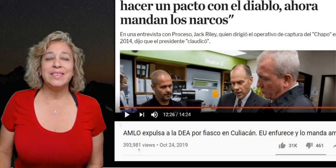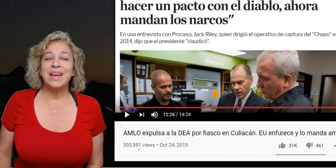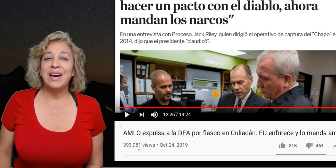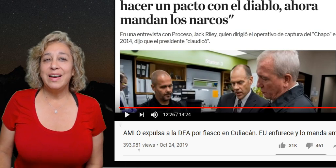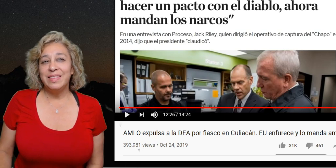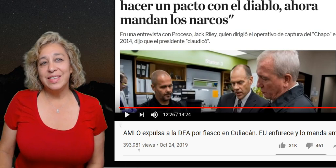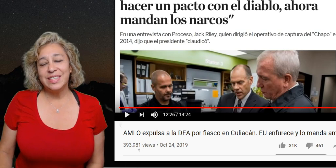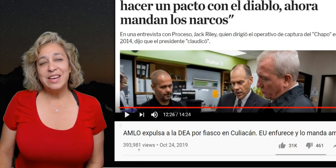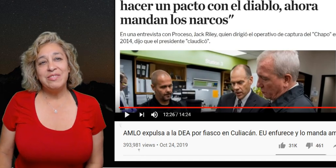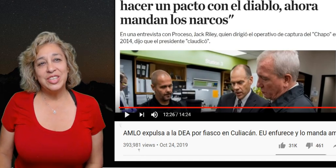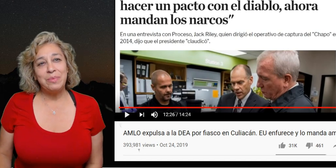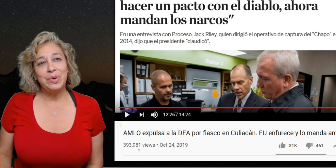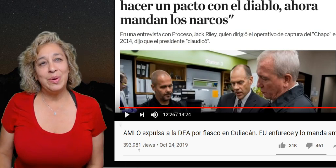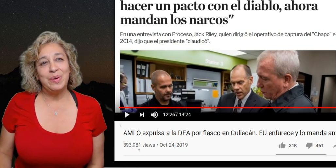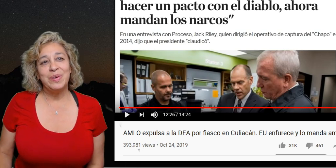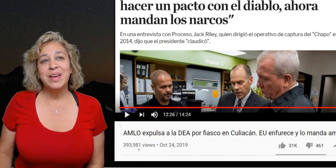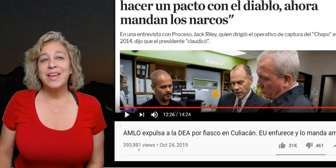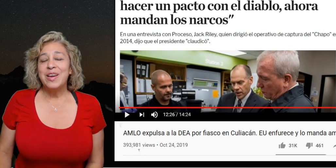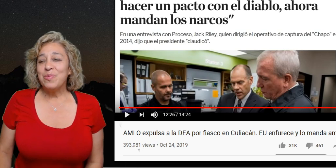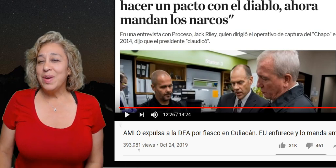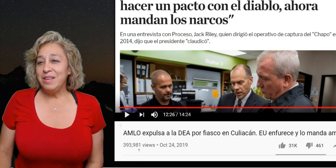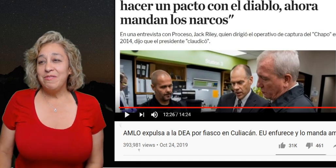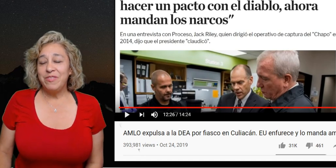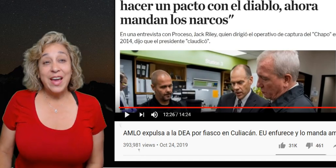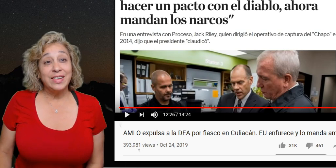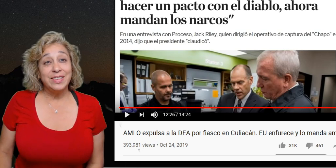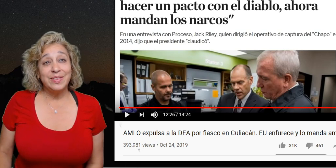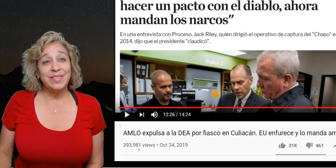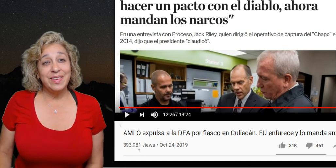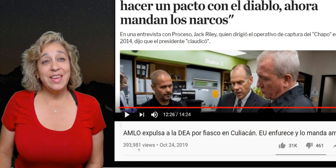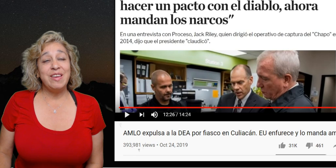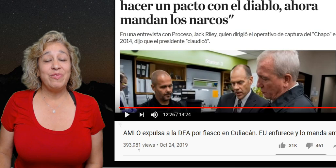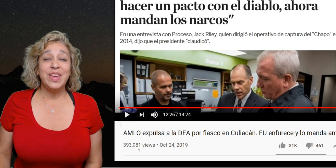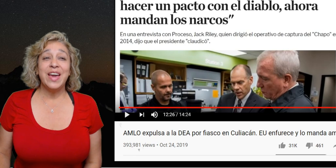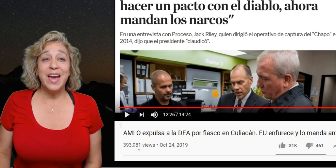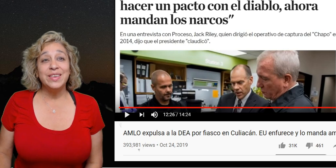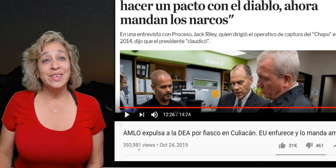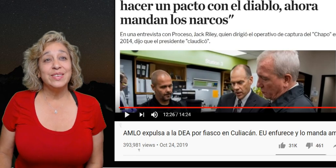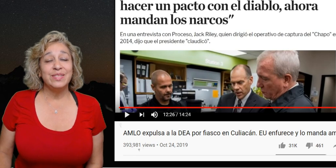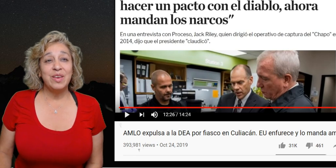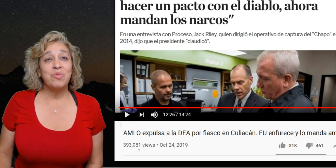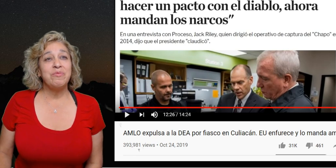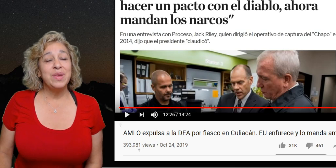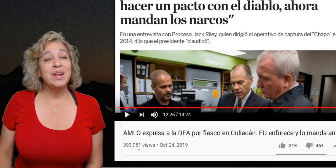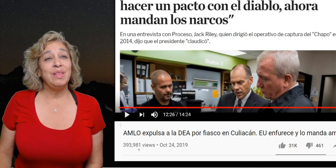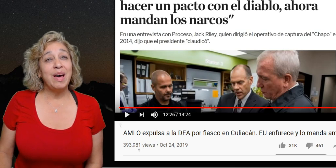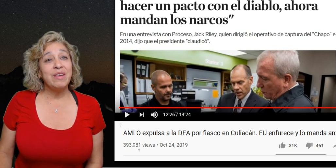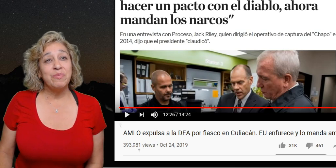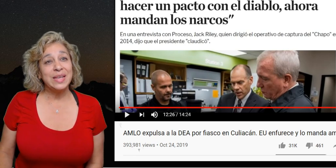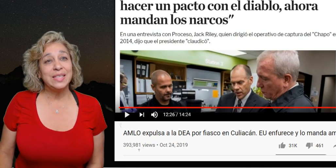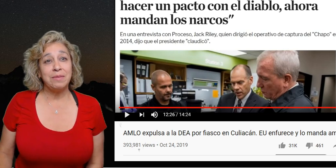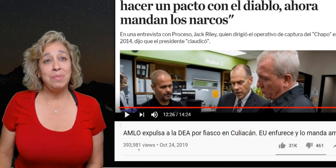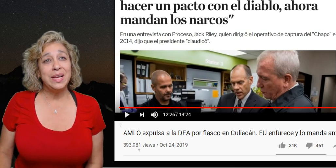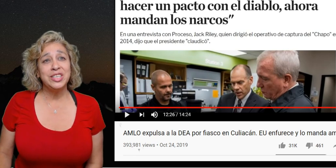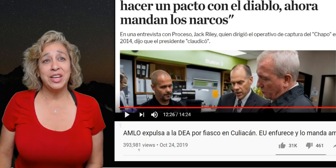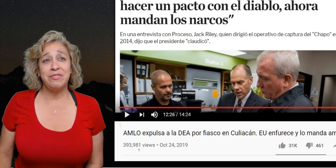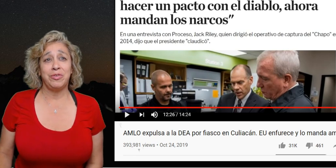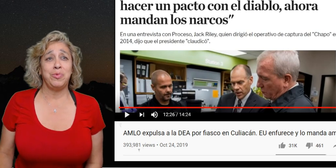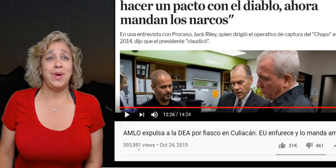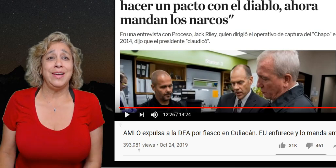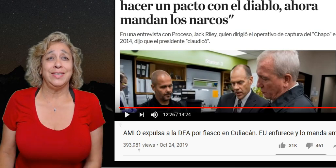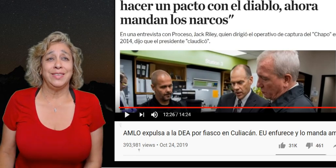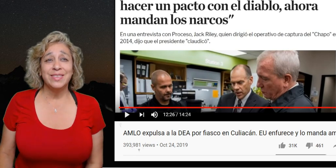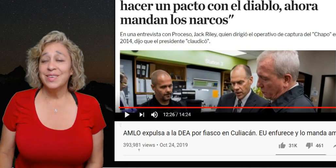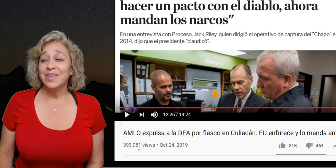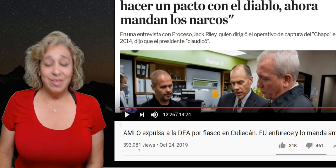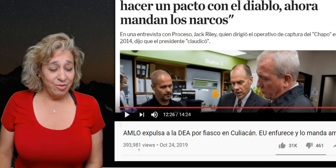let the son of Chapo go, when in fact, if he hadn't, there would have been a lot of Mexican bloodshed. For